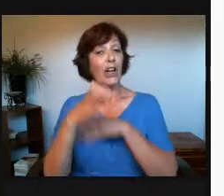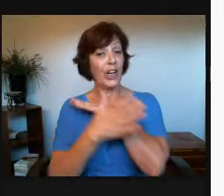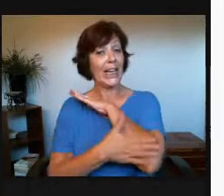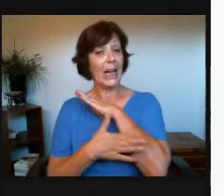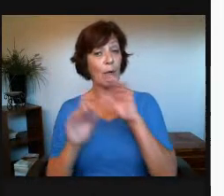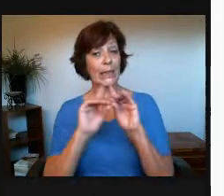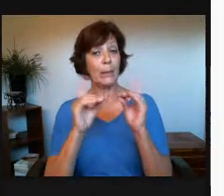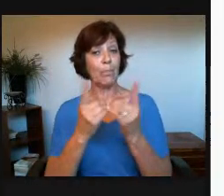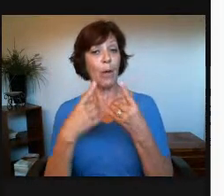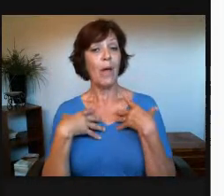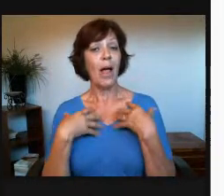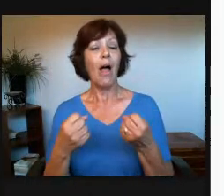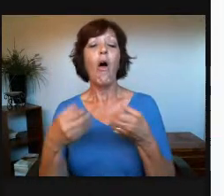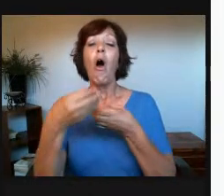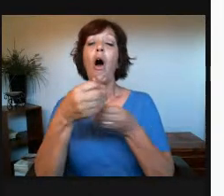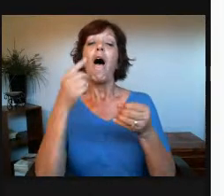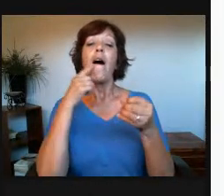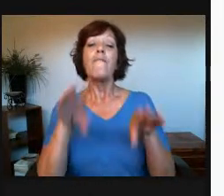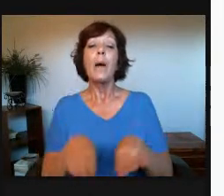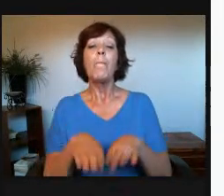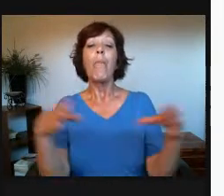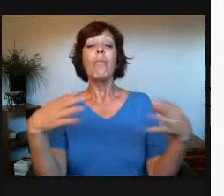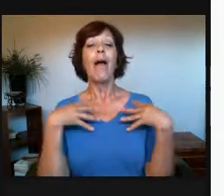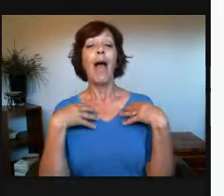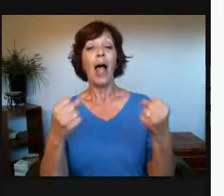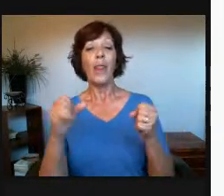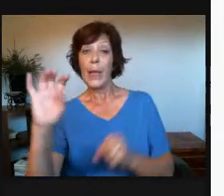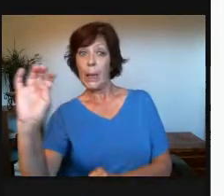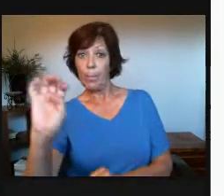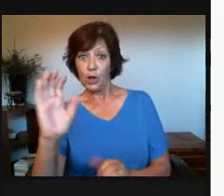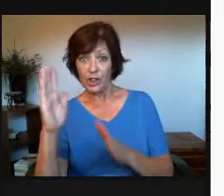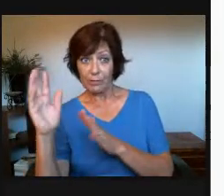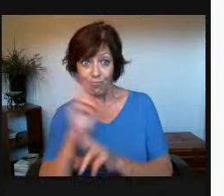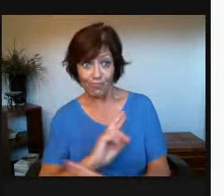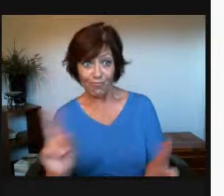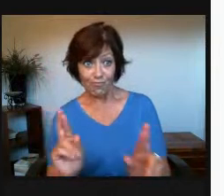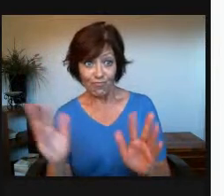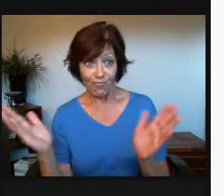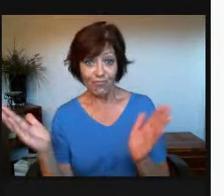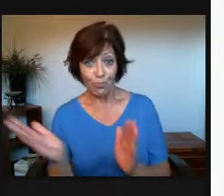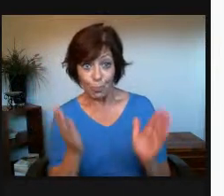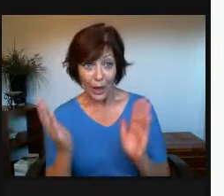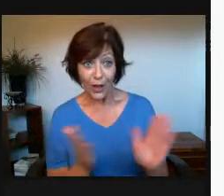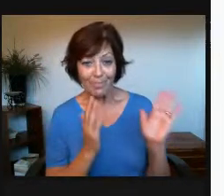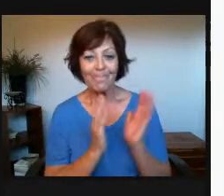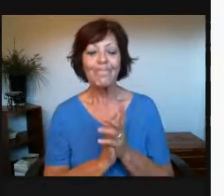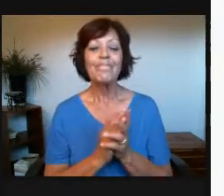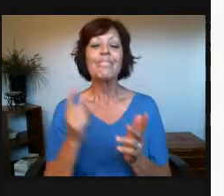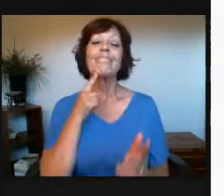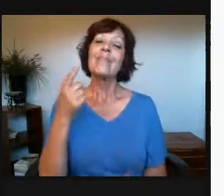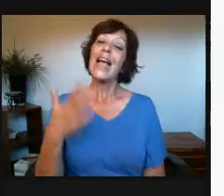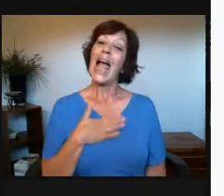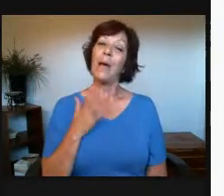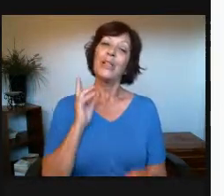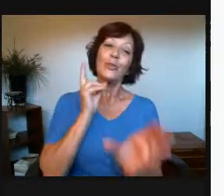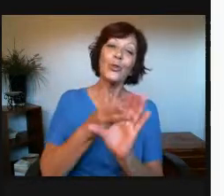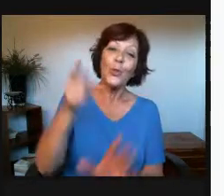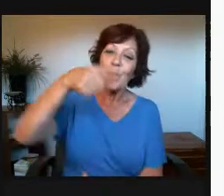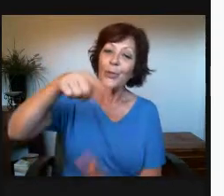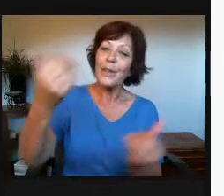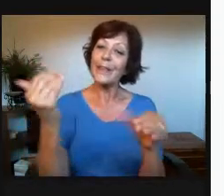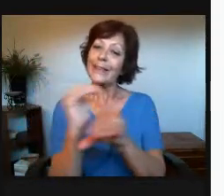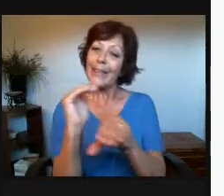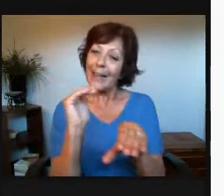Health Office of Public Health Emergency Preparedness. And we are very happy to join you this